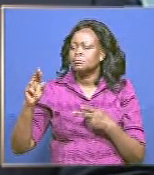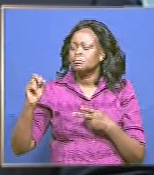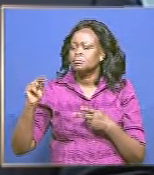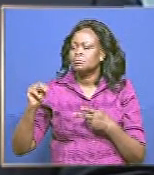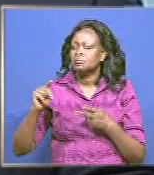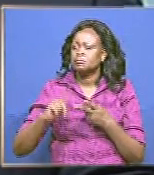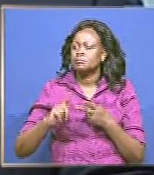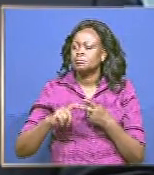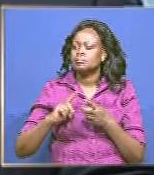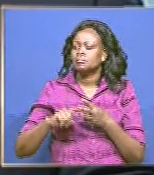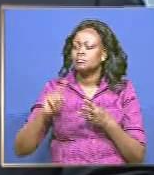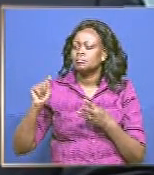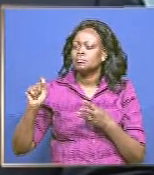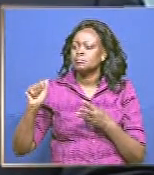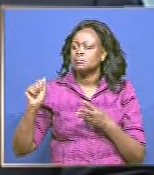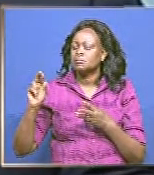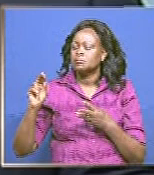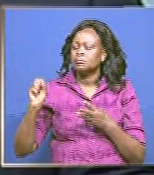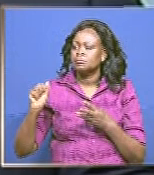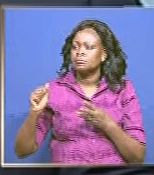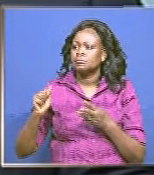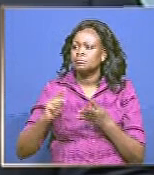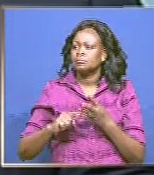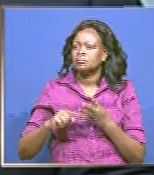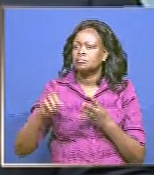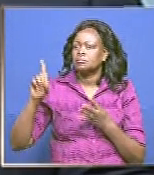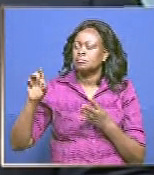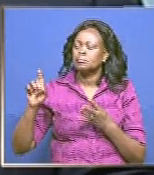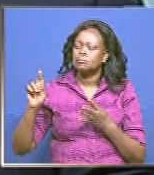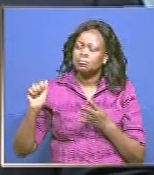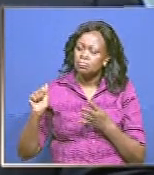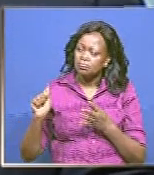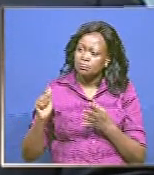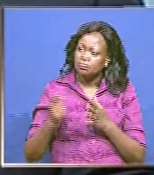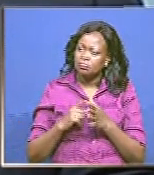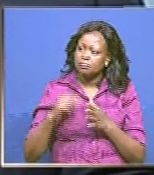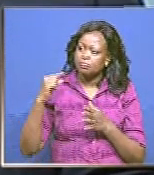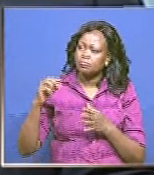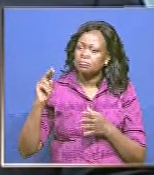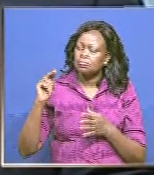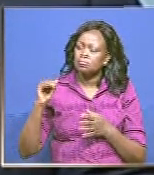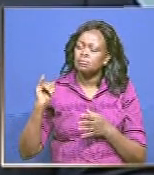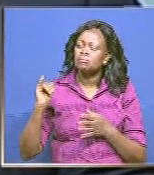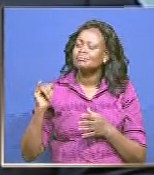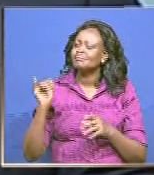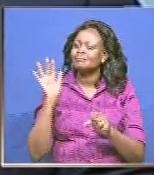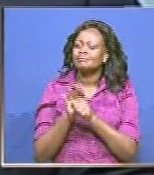Tarasa. I'm looking at the entire delta. I'm looking at Gongoni. I'm looking at the volumes of fish that used to go